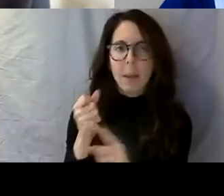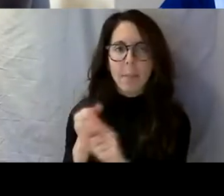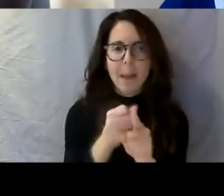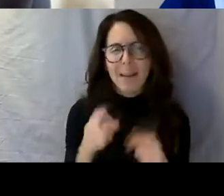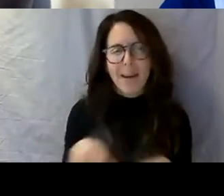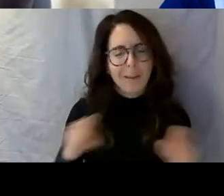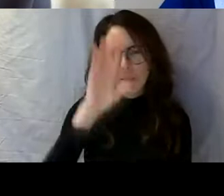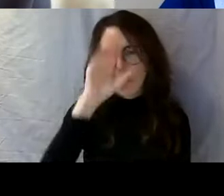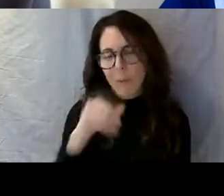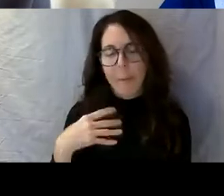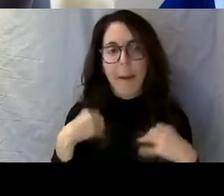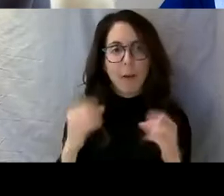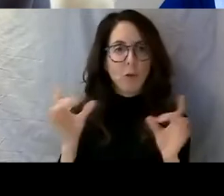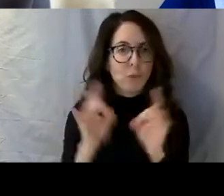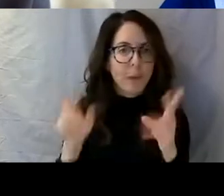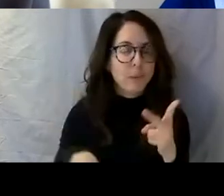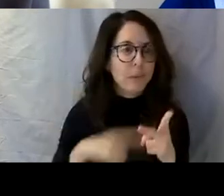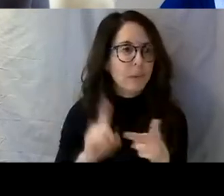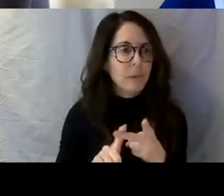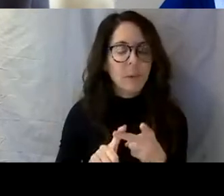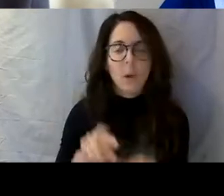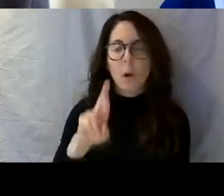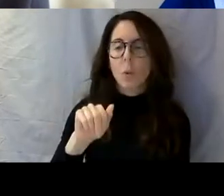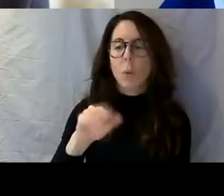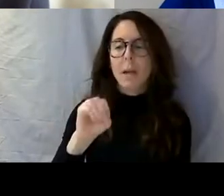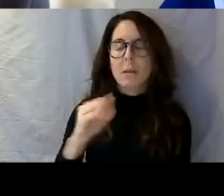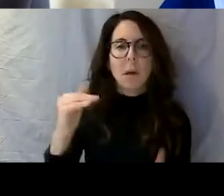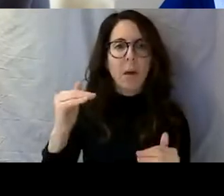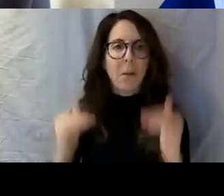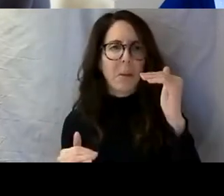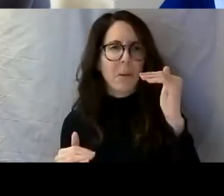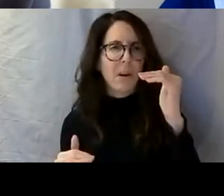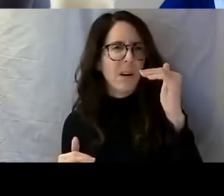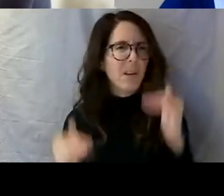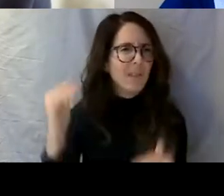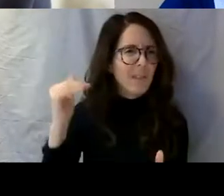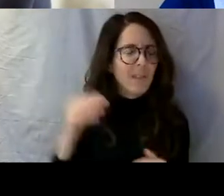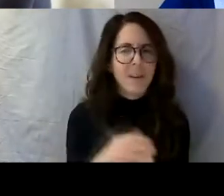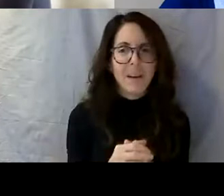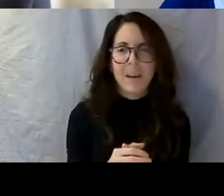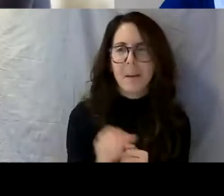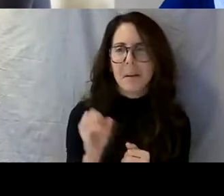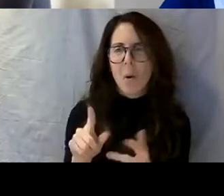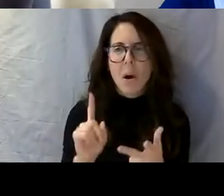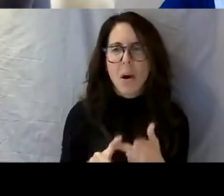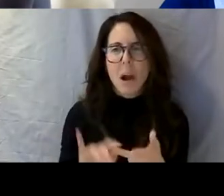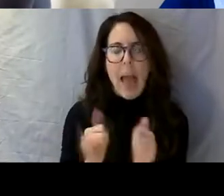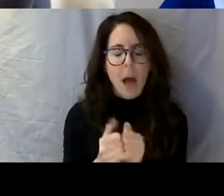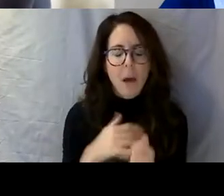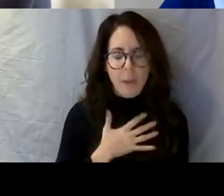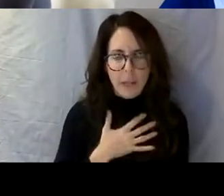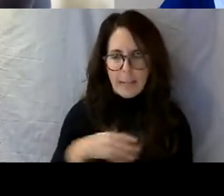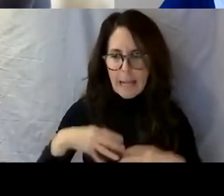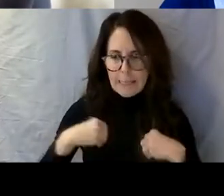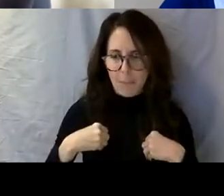health crisis, the crisis of racial inequality, the crisis of our reckoning with colonial history,